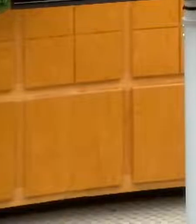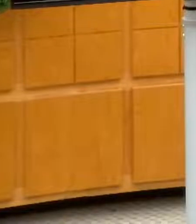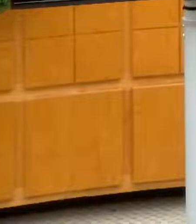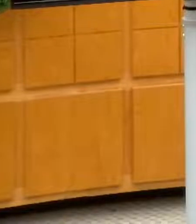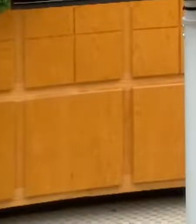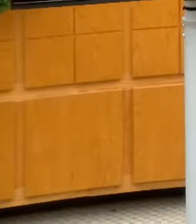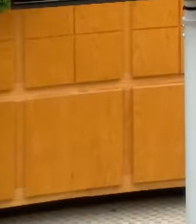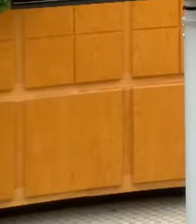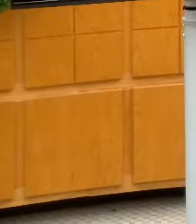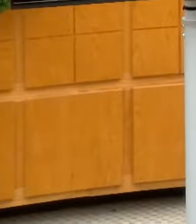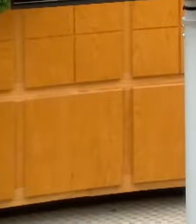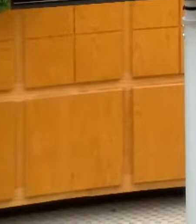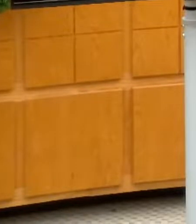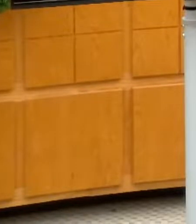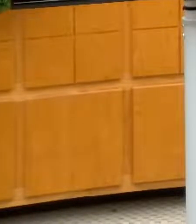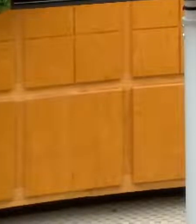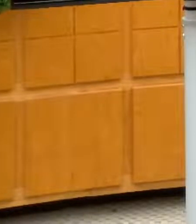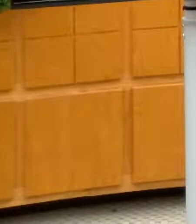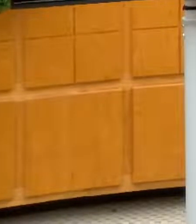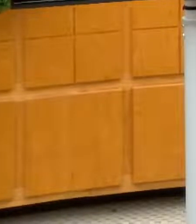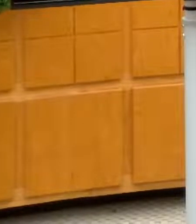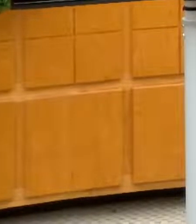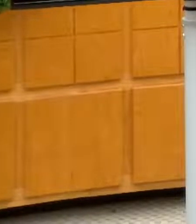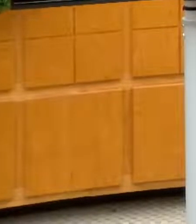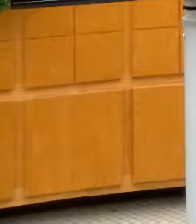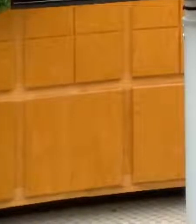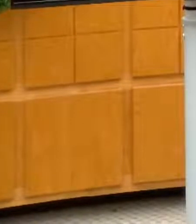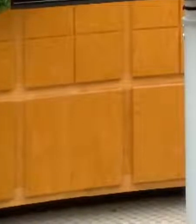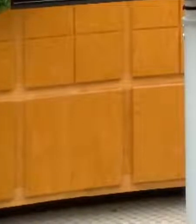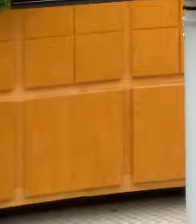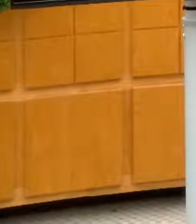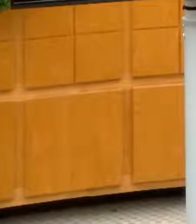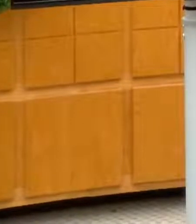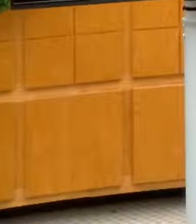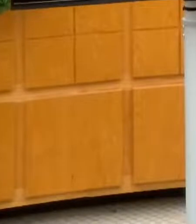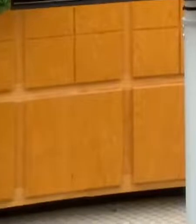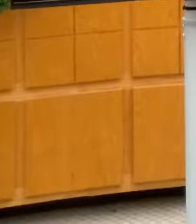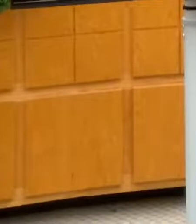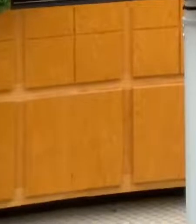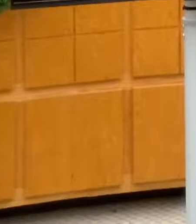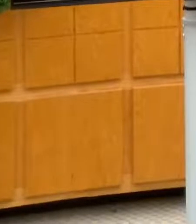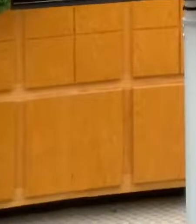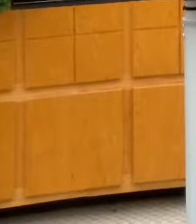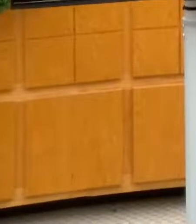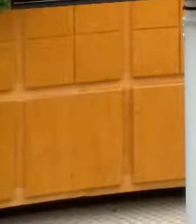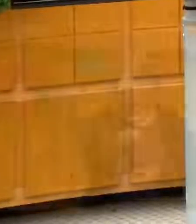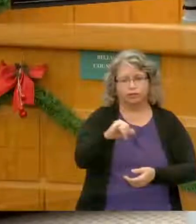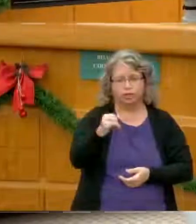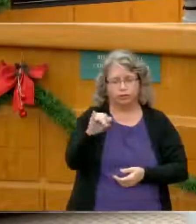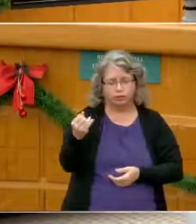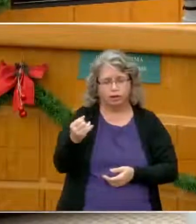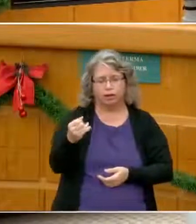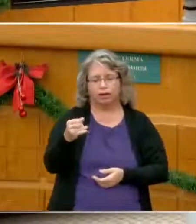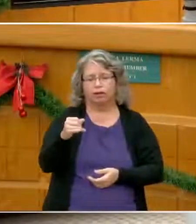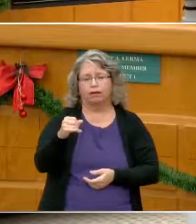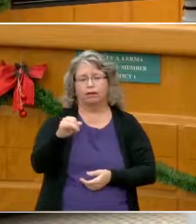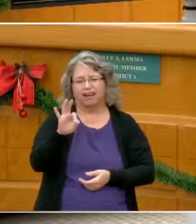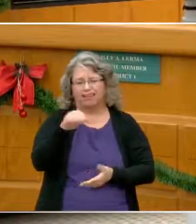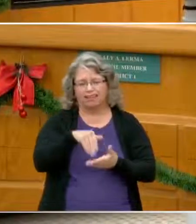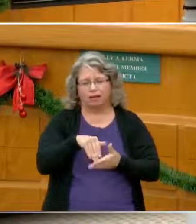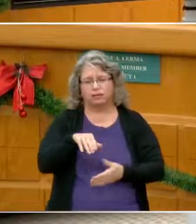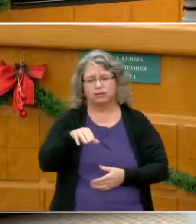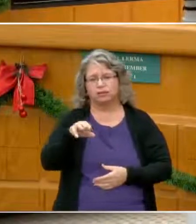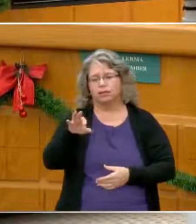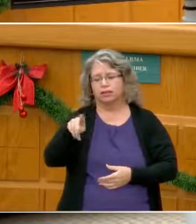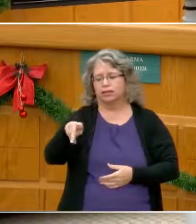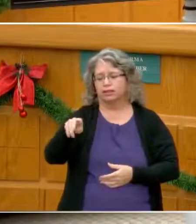Over 139,000 of these vaccinations were Moderna, 9,000 were J&J, Pfizer over 39,000, and our kids